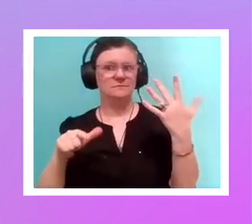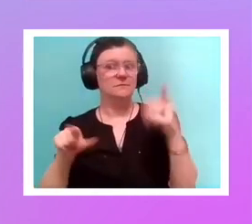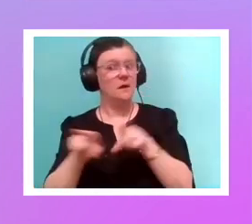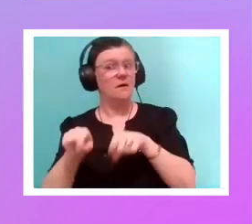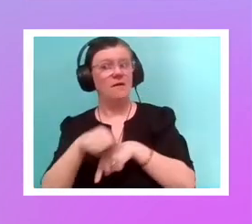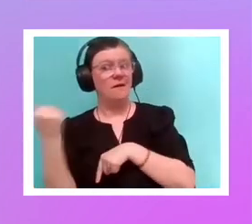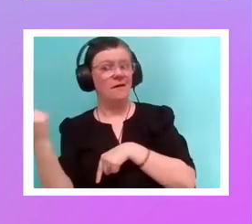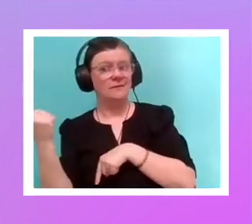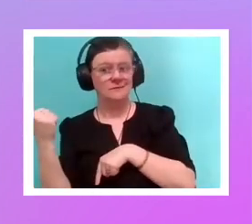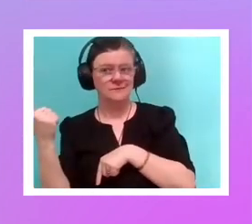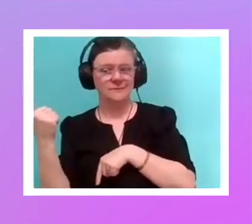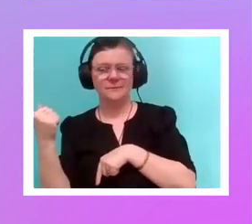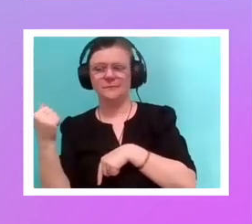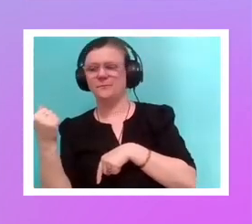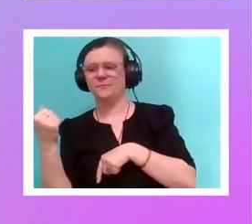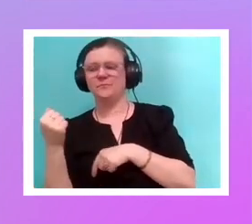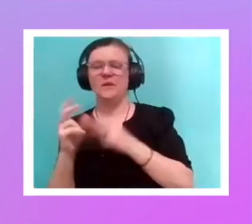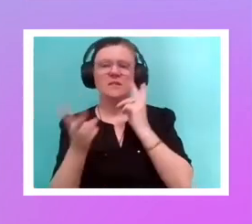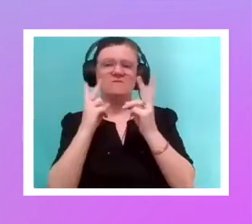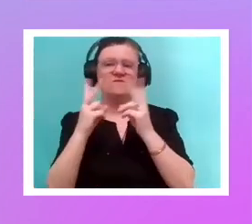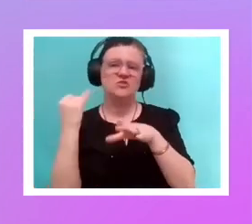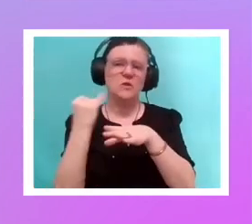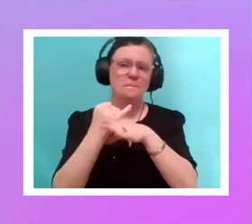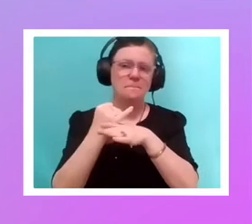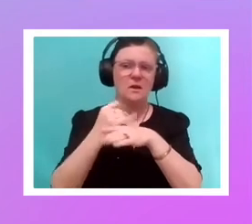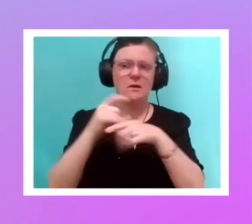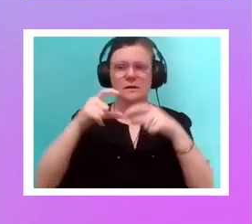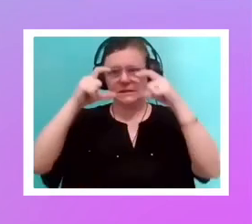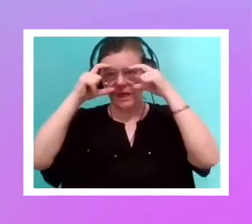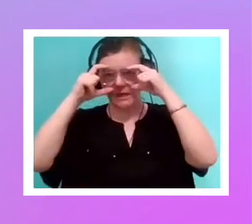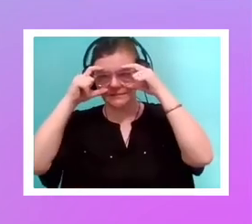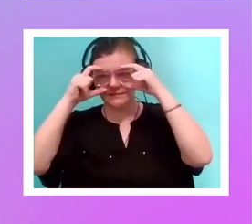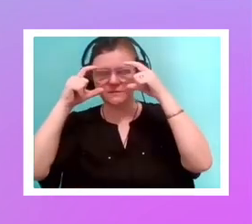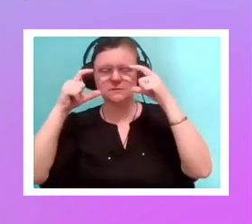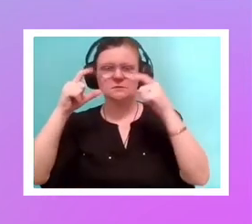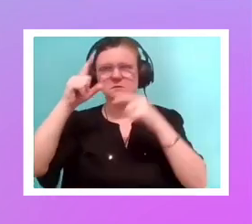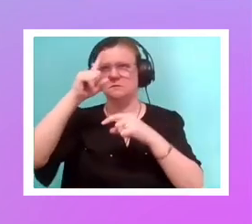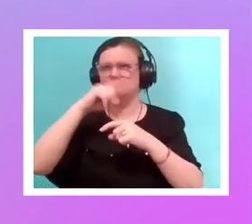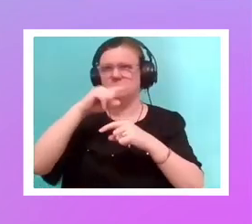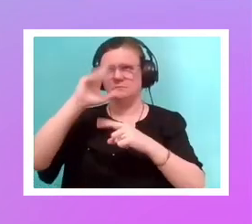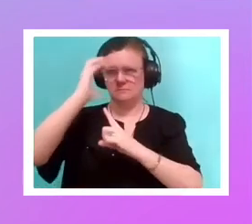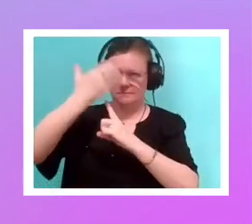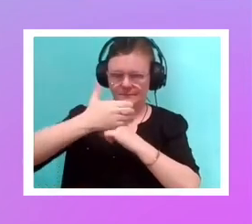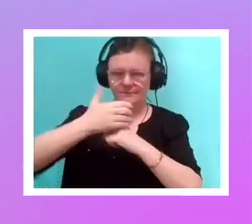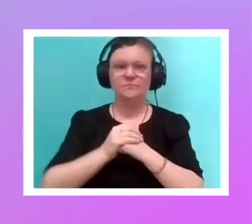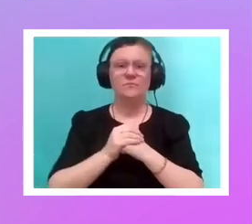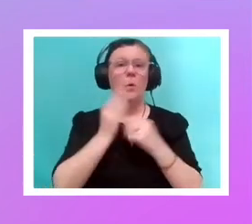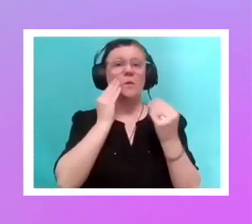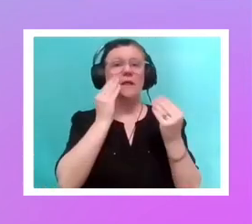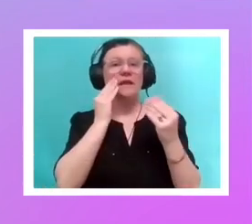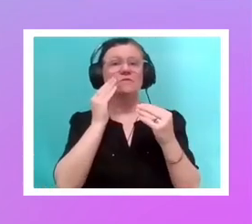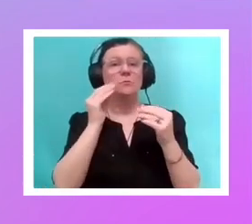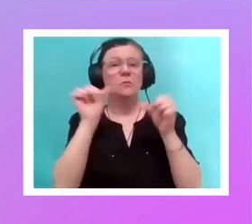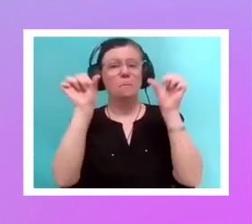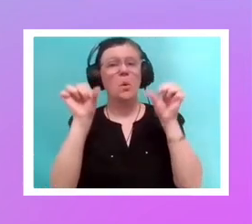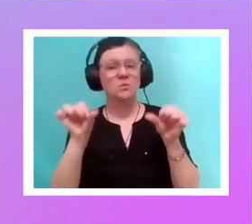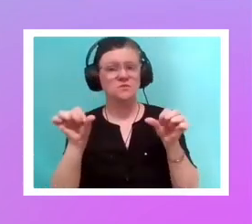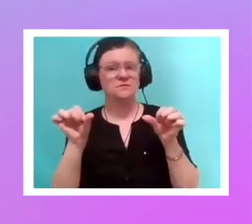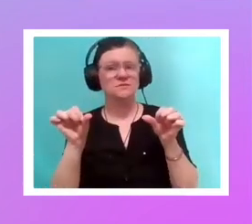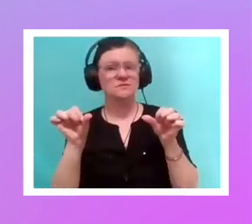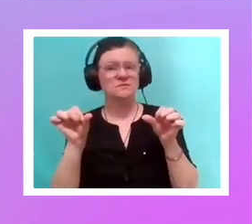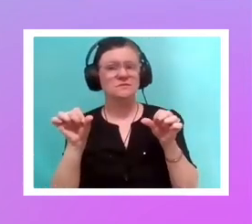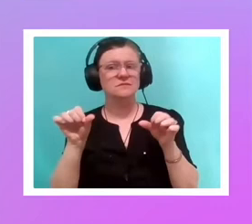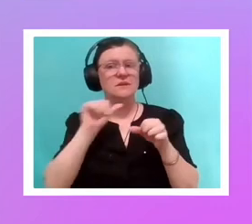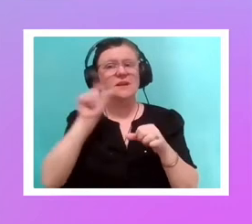as well, such as visual impairment simulation glasses, and information posters from a range of organisations, not just in the